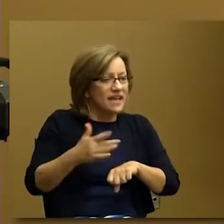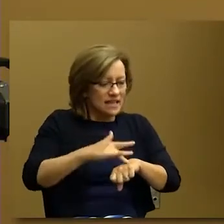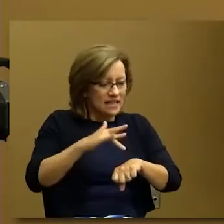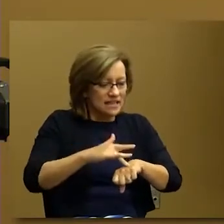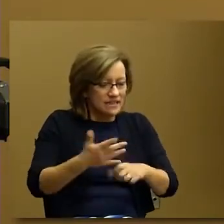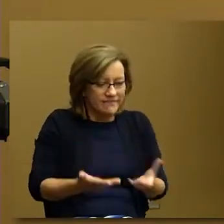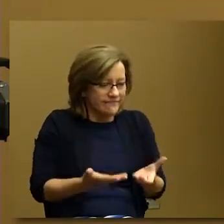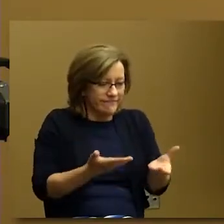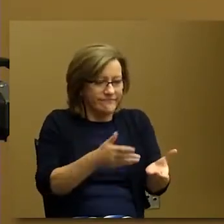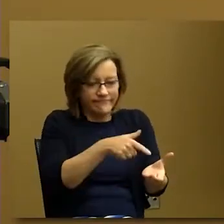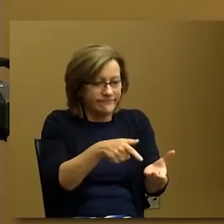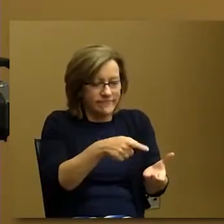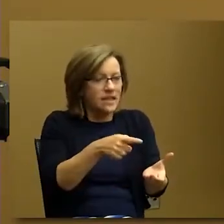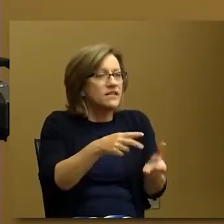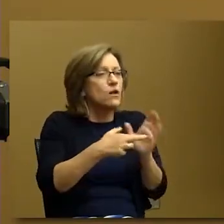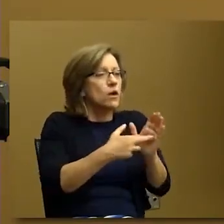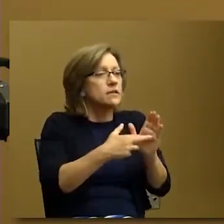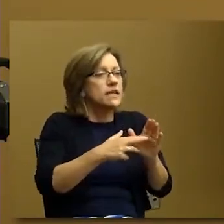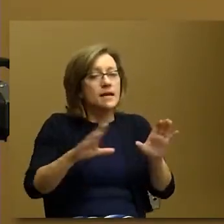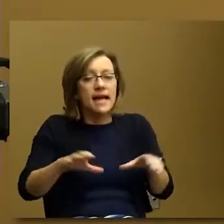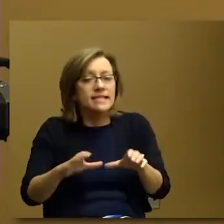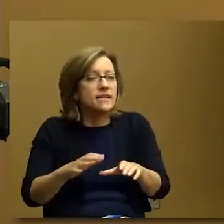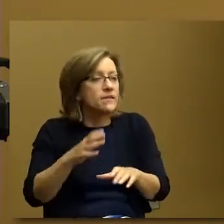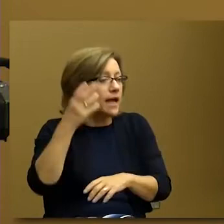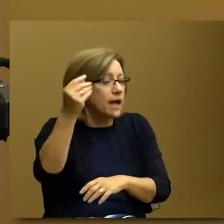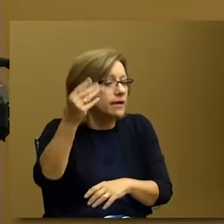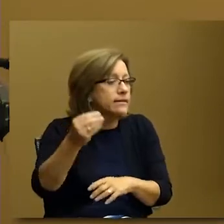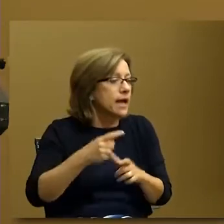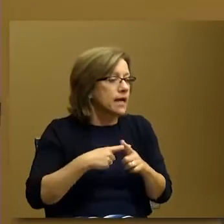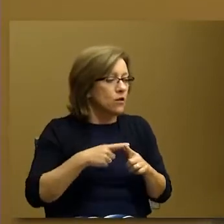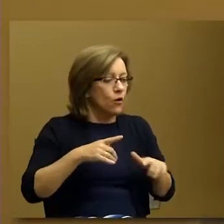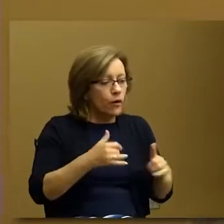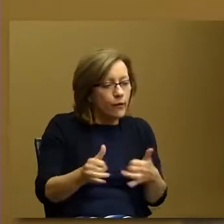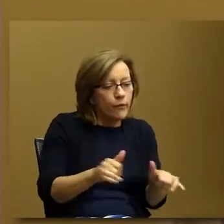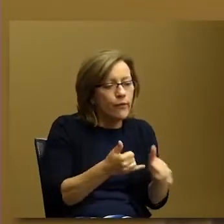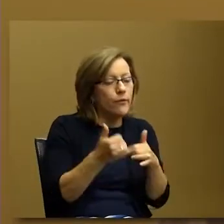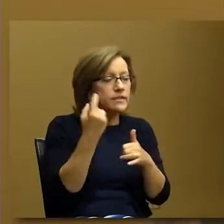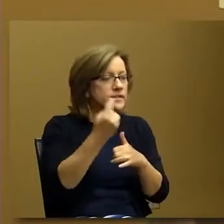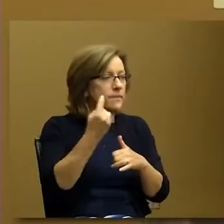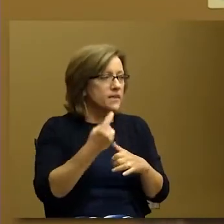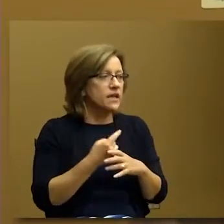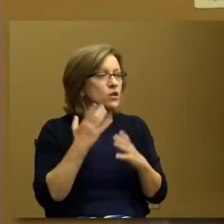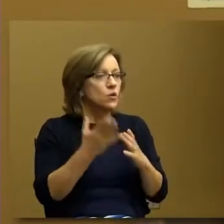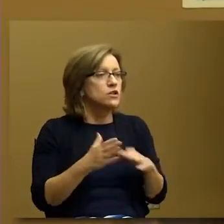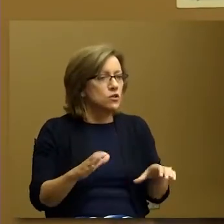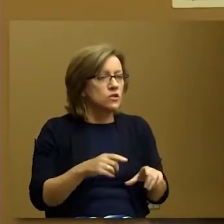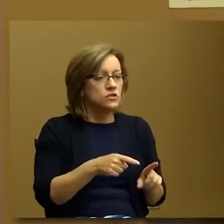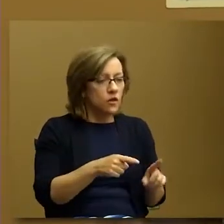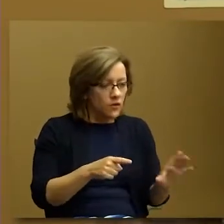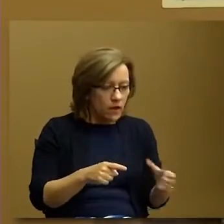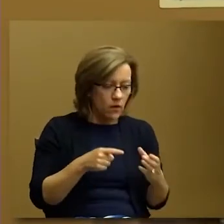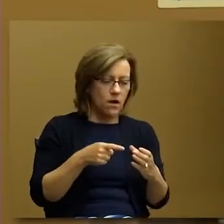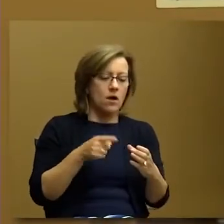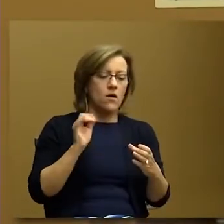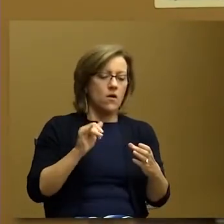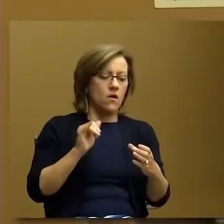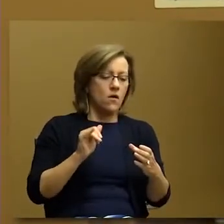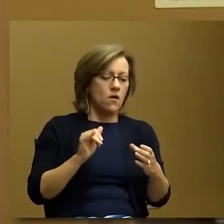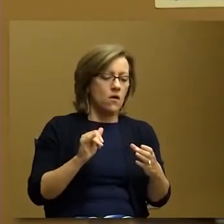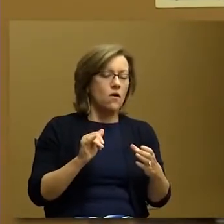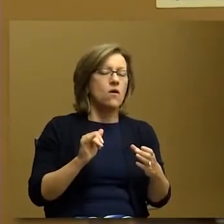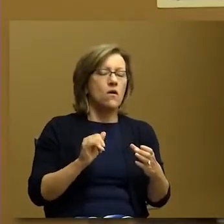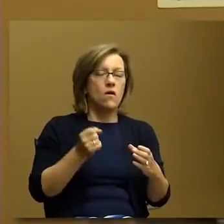represents an activity or something that you're going to do, so that the kid will have something to build